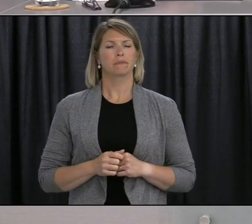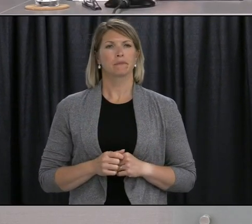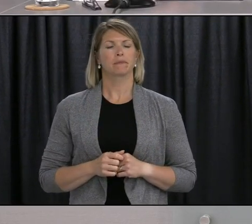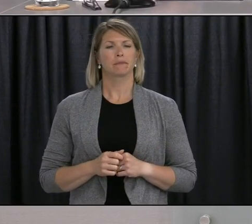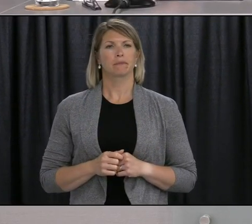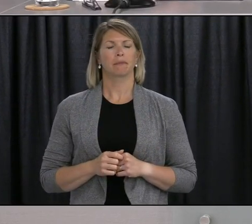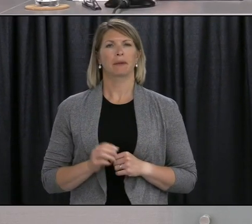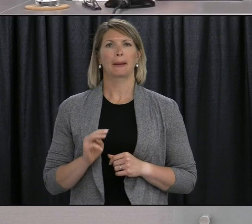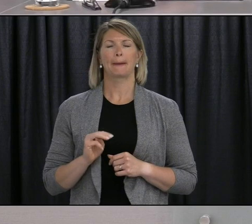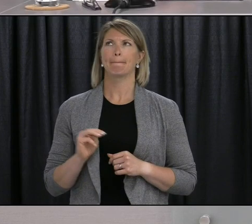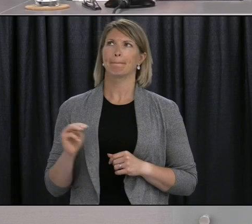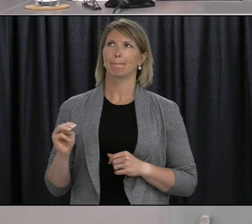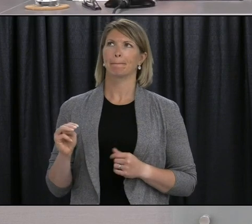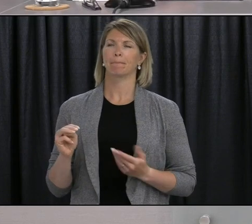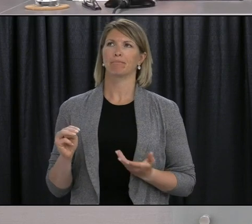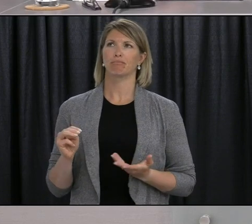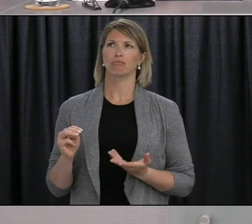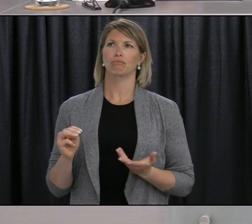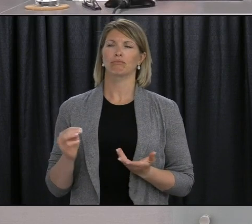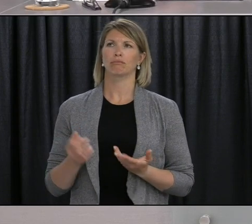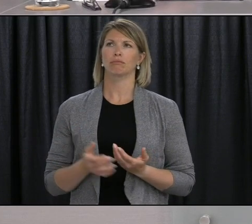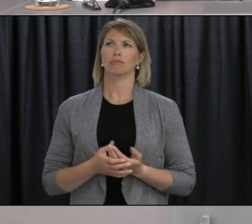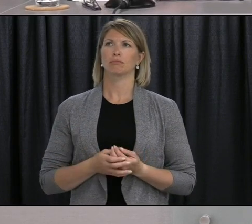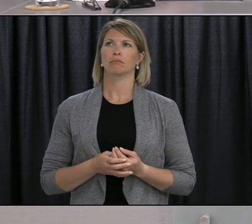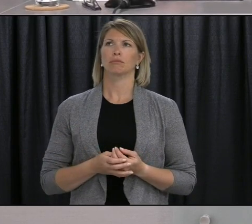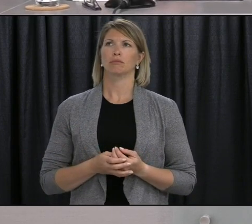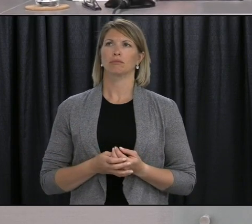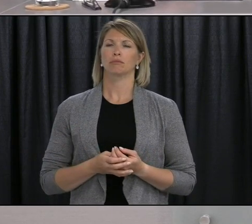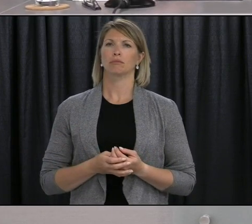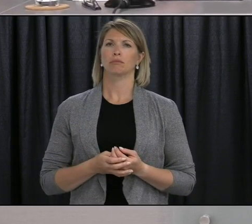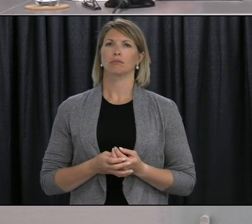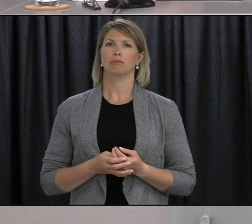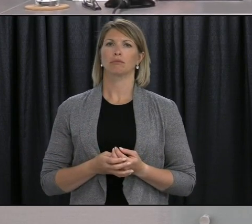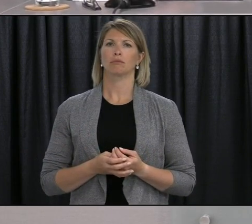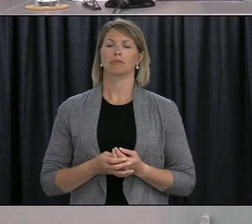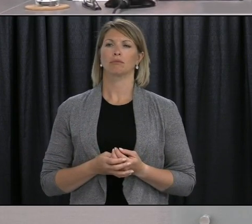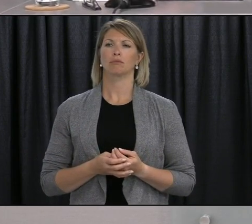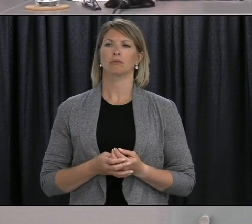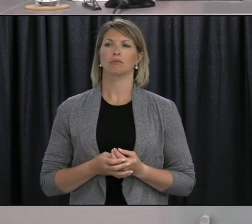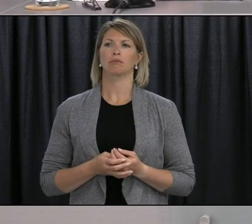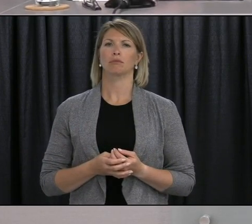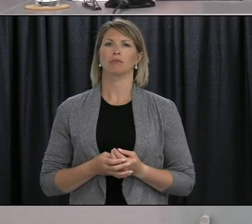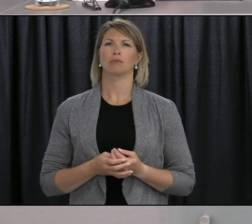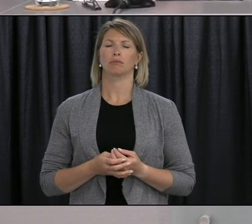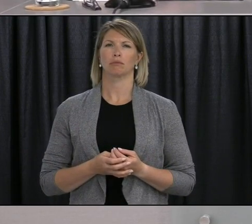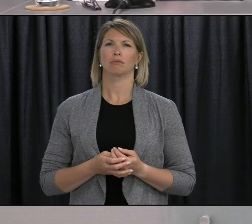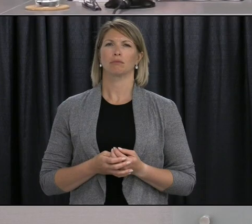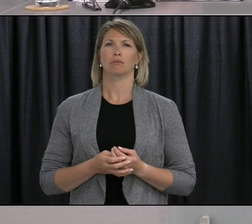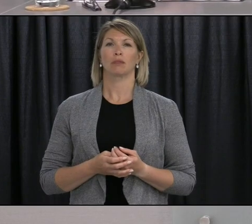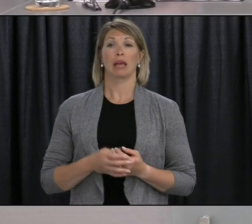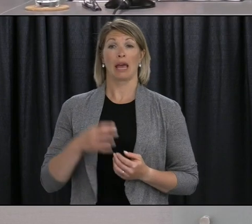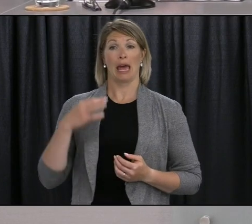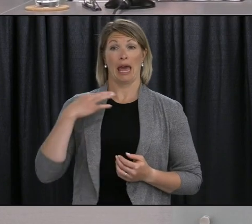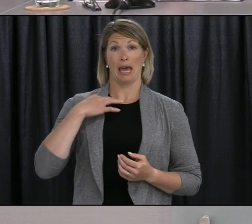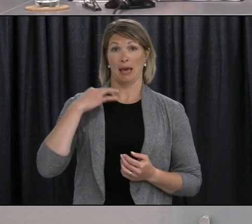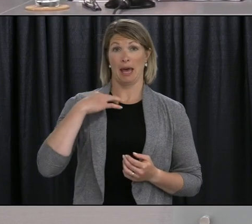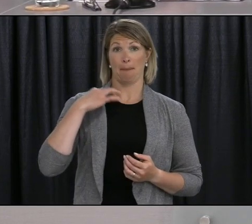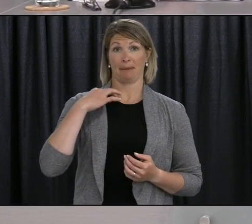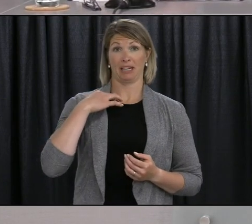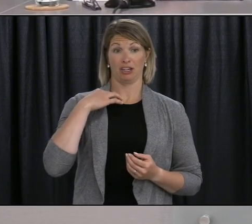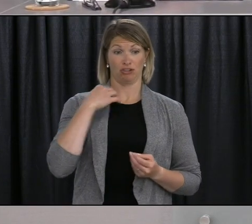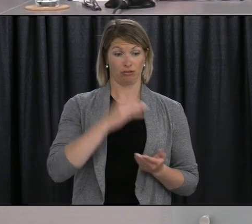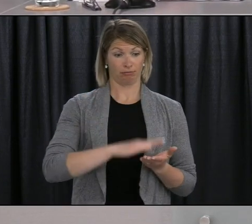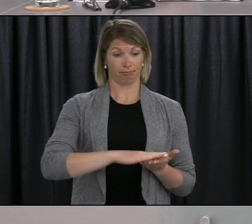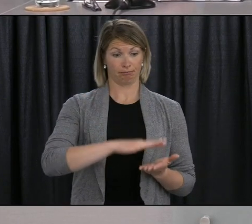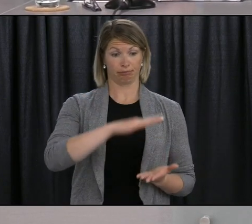The amount you mentioned, I'd like to know what percentage of the total applications that is, but more